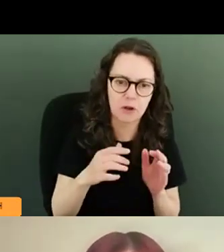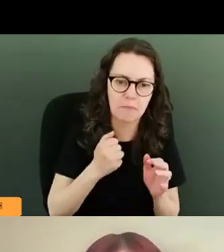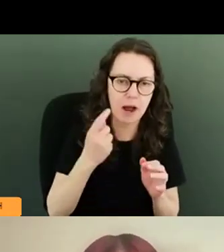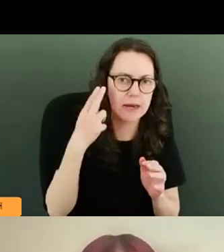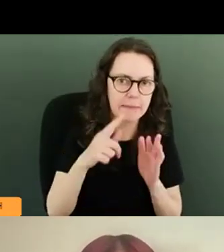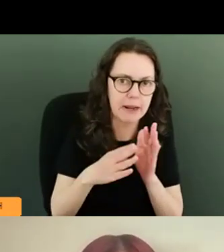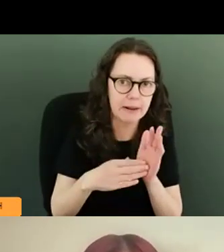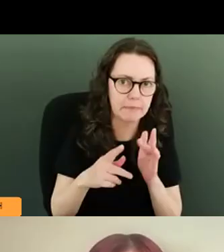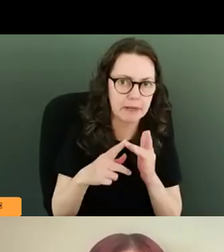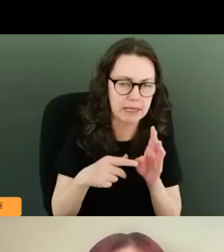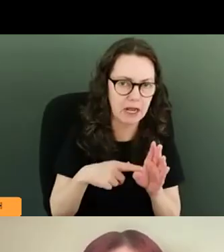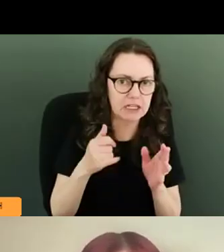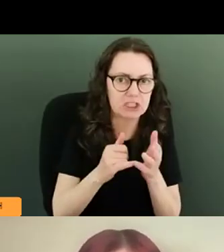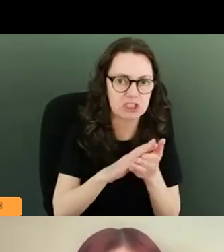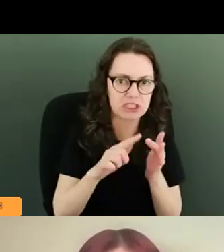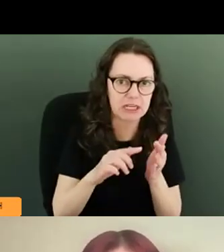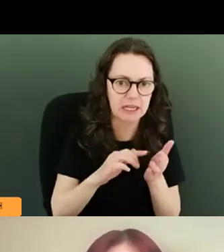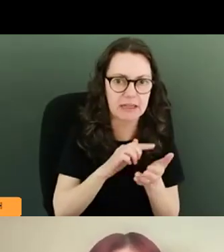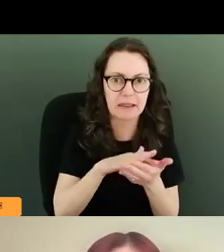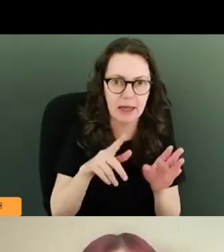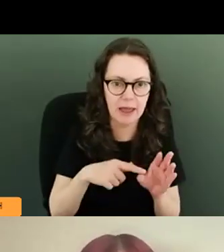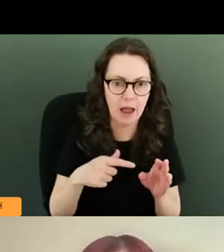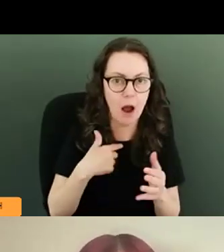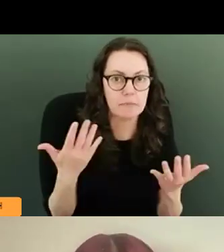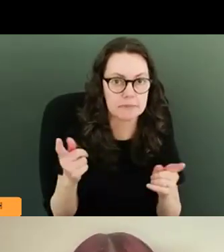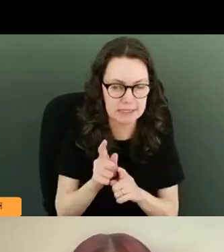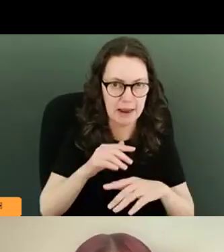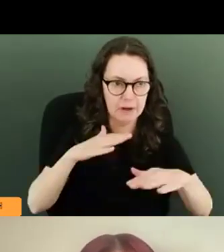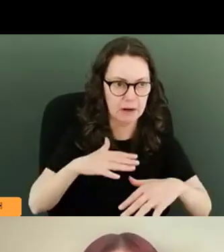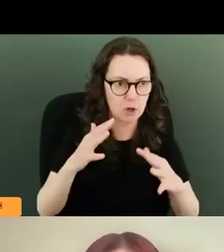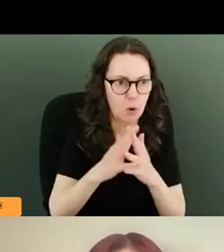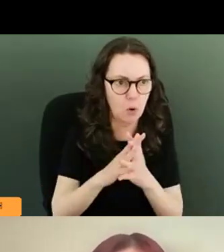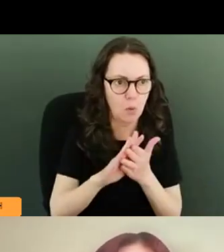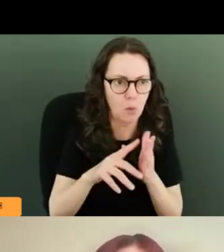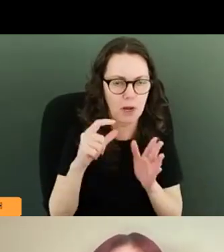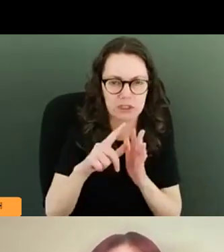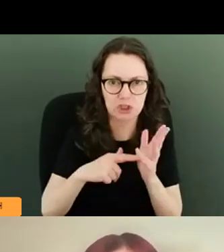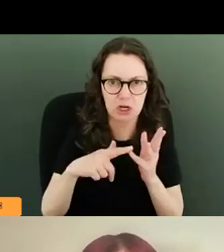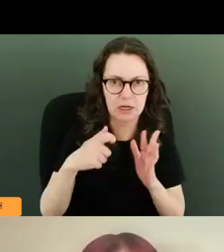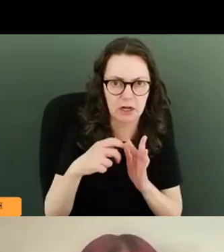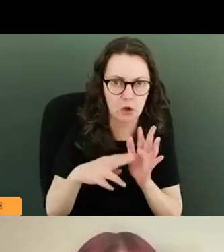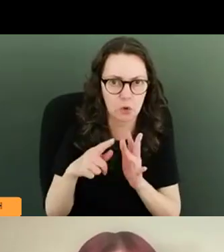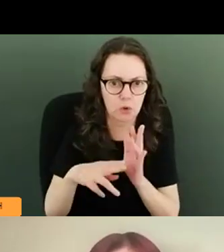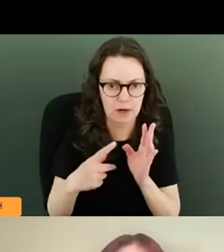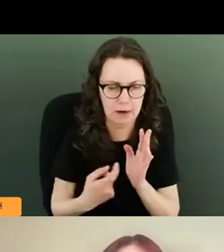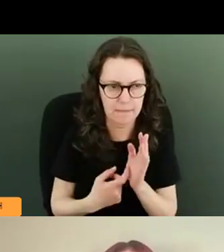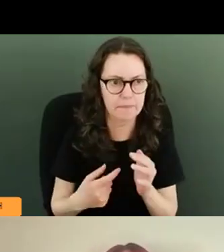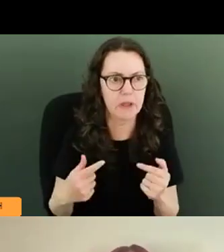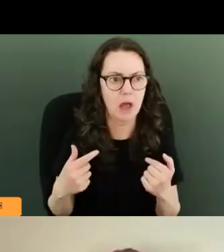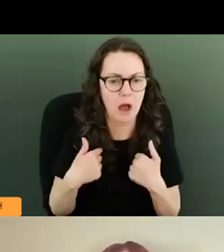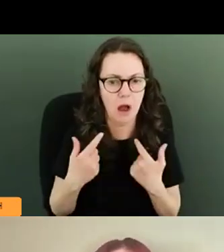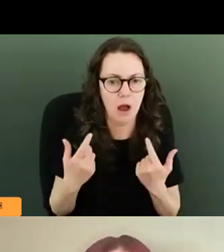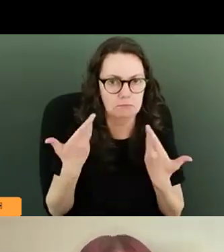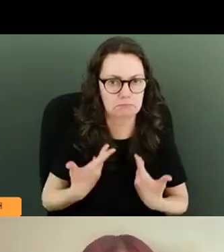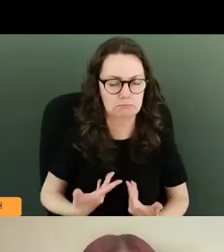Emma. I use she, they pronouns, and I'm also calling in from Wajak Noongar Budja. And just for a quick visual description of me,